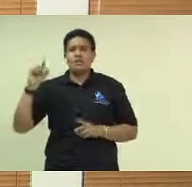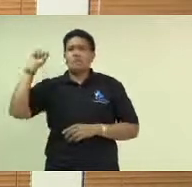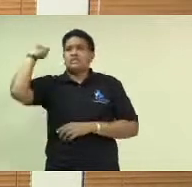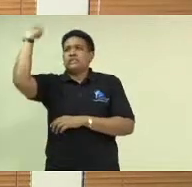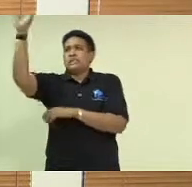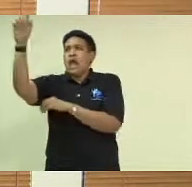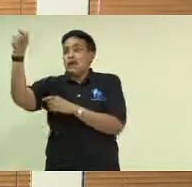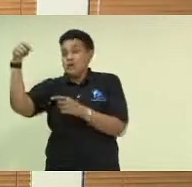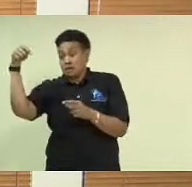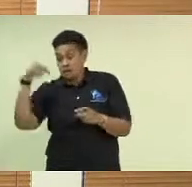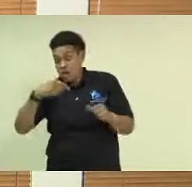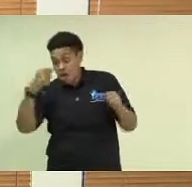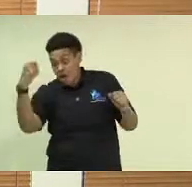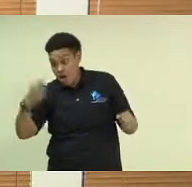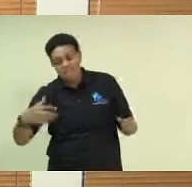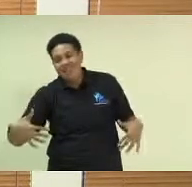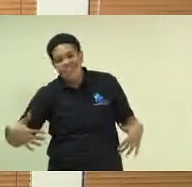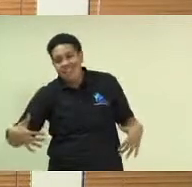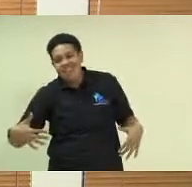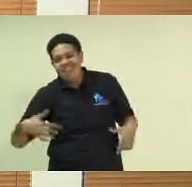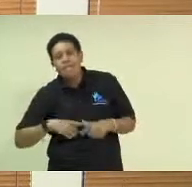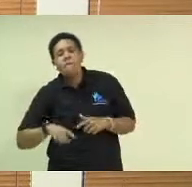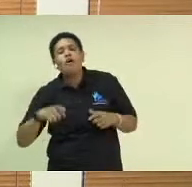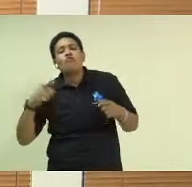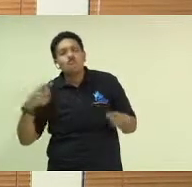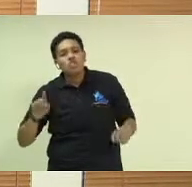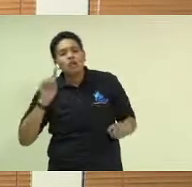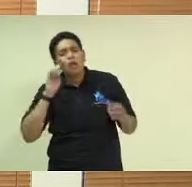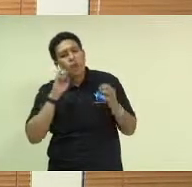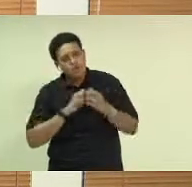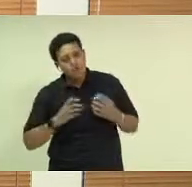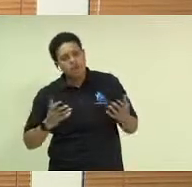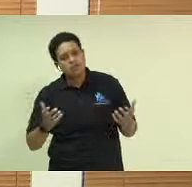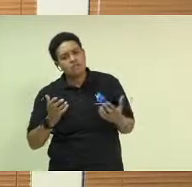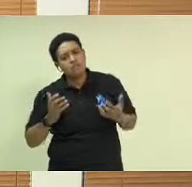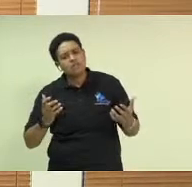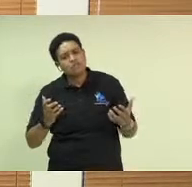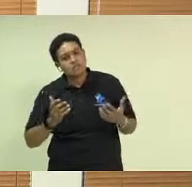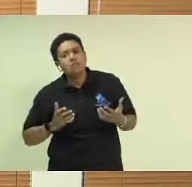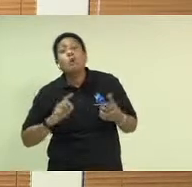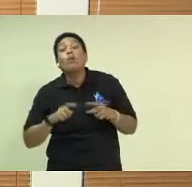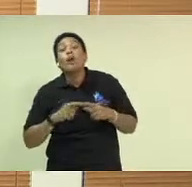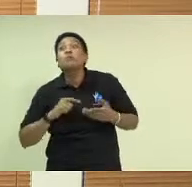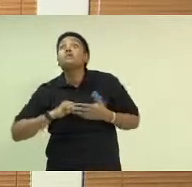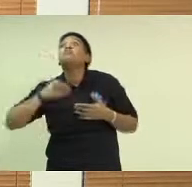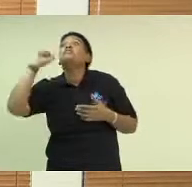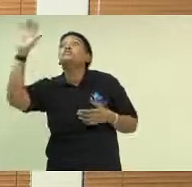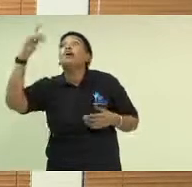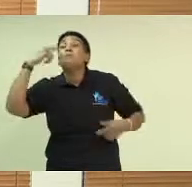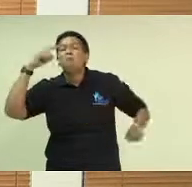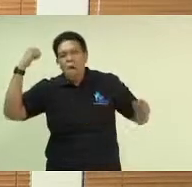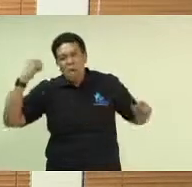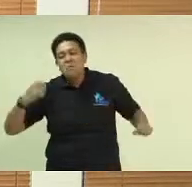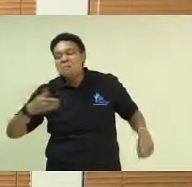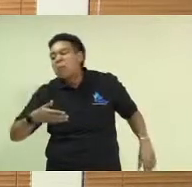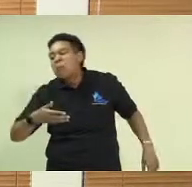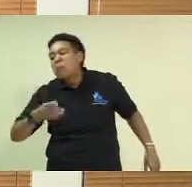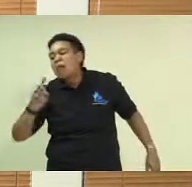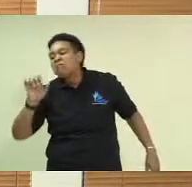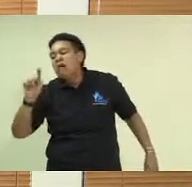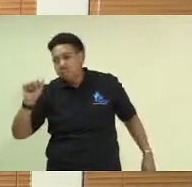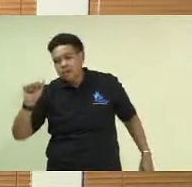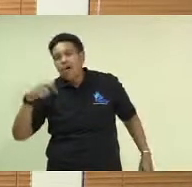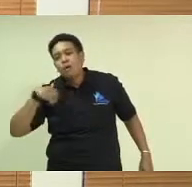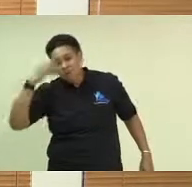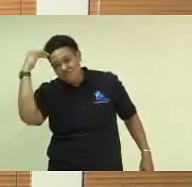yet confirmed. But results will continue to come in, and as soon as we confirm, we will make it